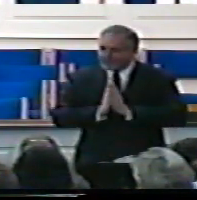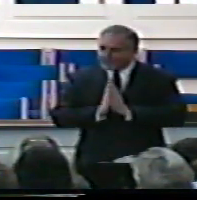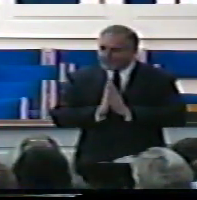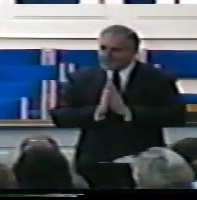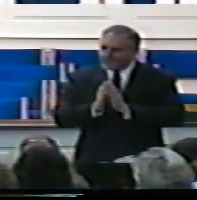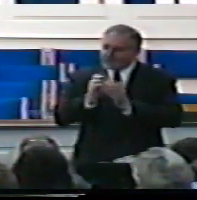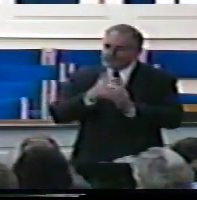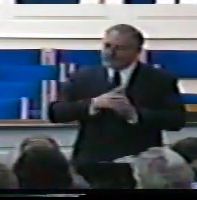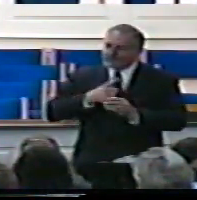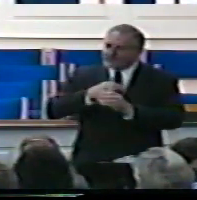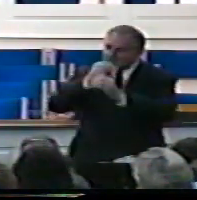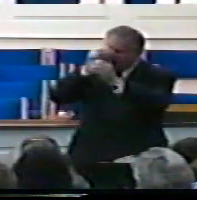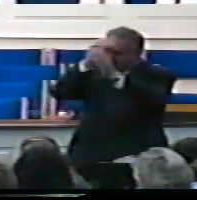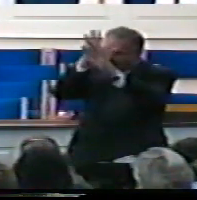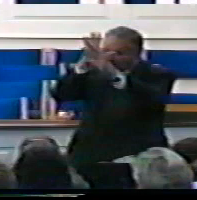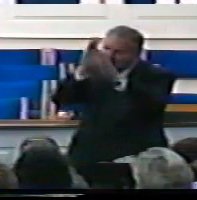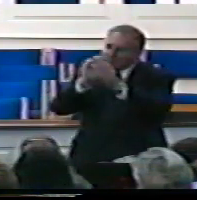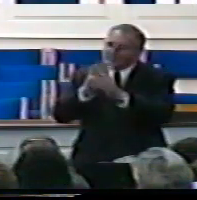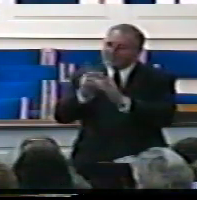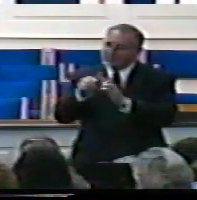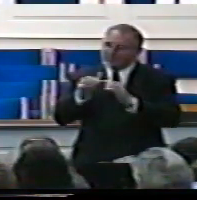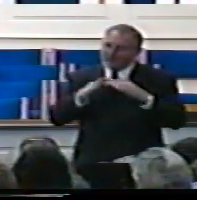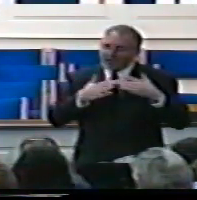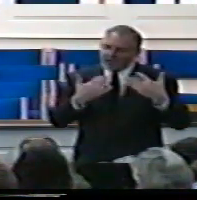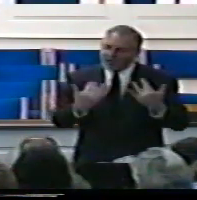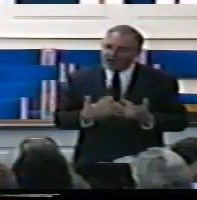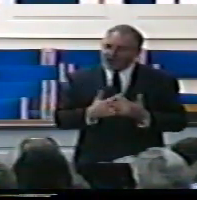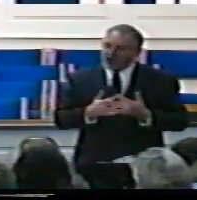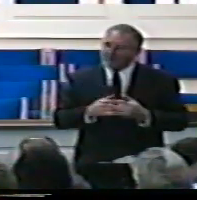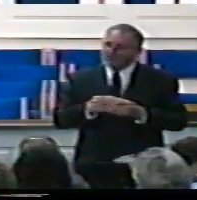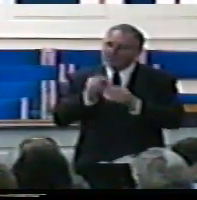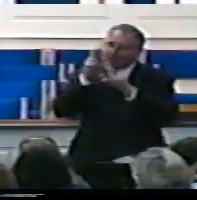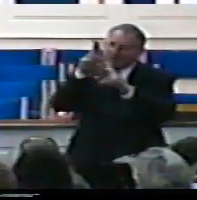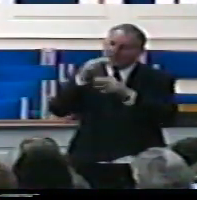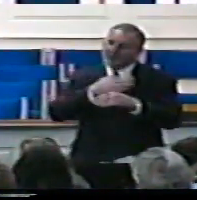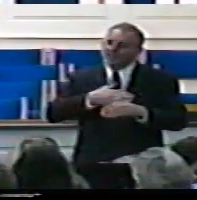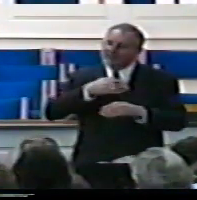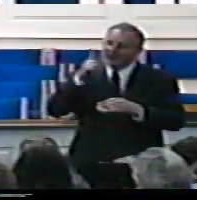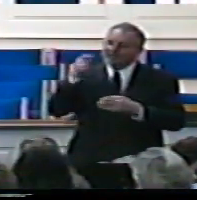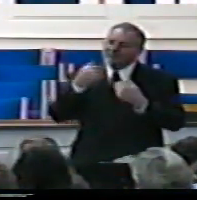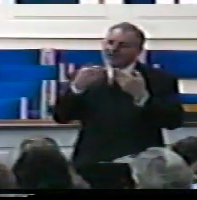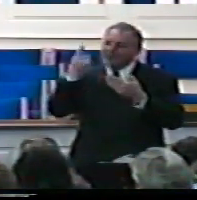Dear Father, speak to our hearts to honor you and to please you. Thank you for your people.